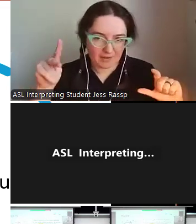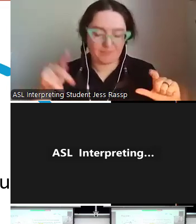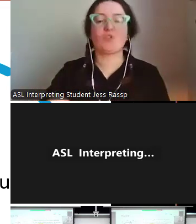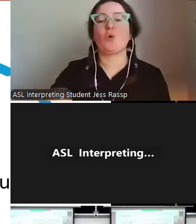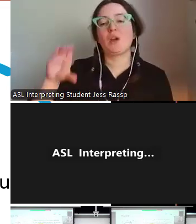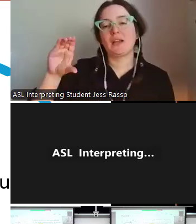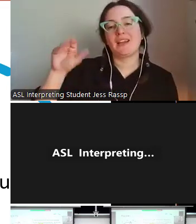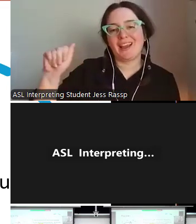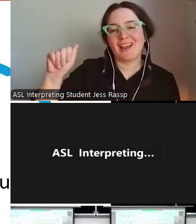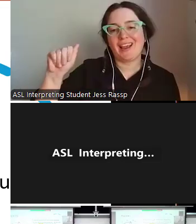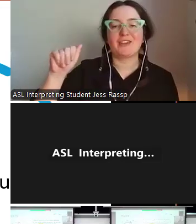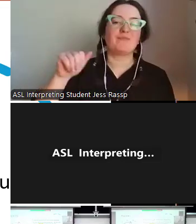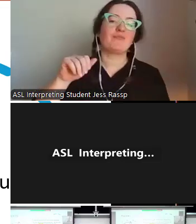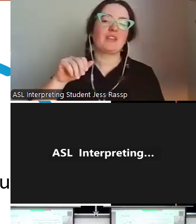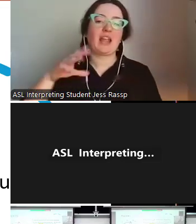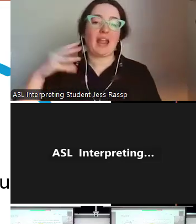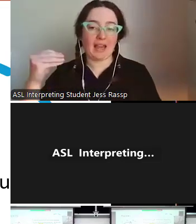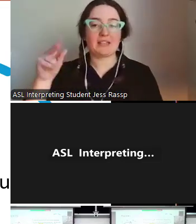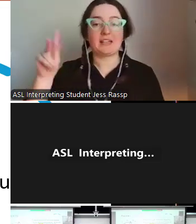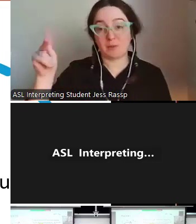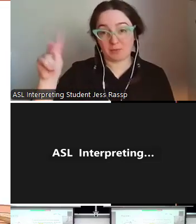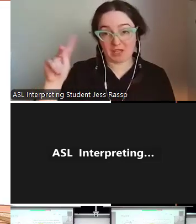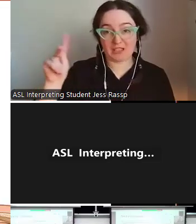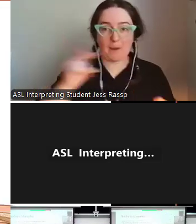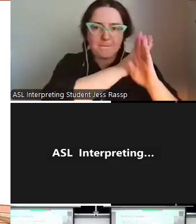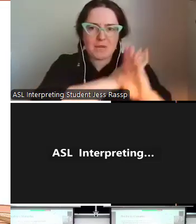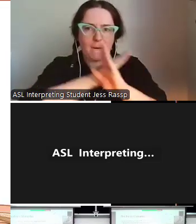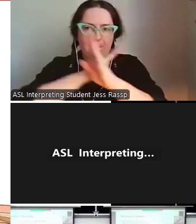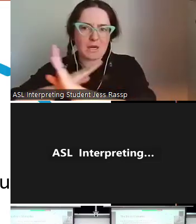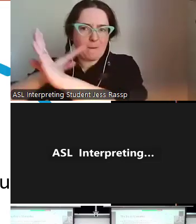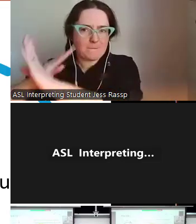Everybody okay? Good. All right. So